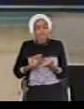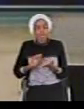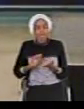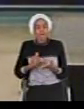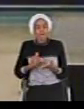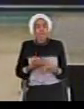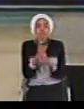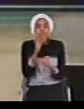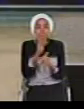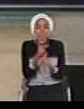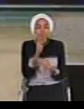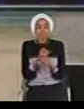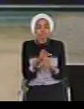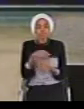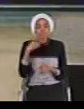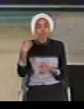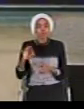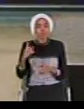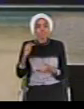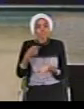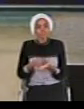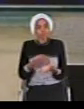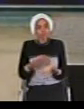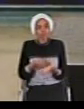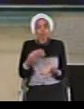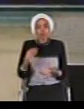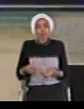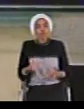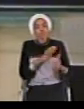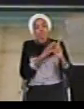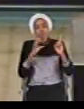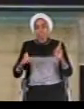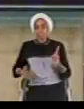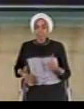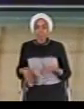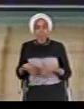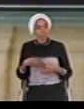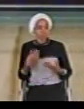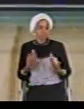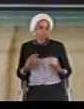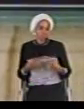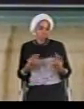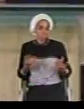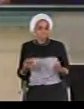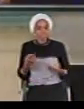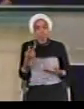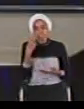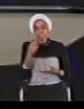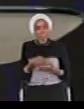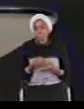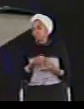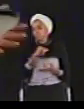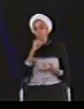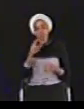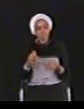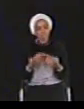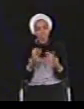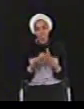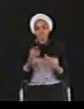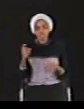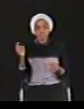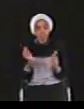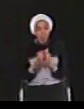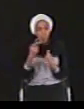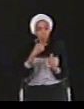conservation of the gospel of Christ. Unfortunately, it wasn't like that with the